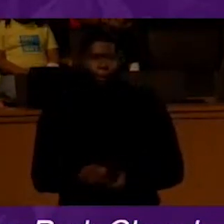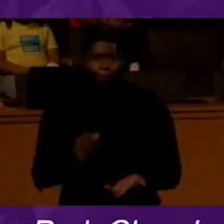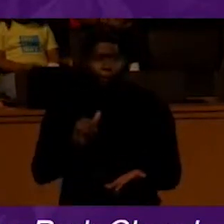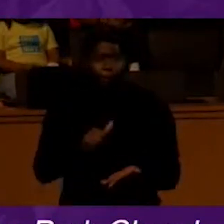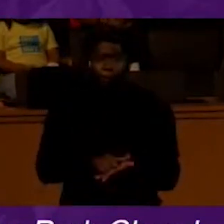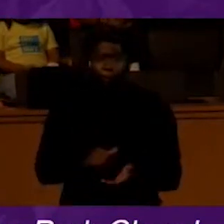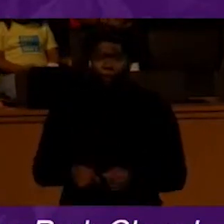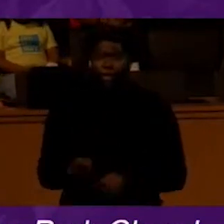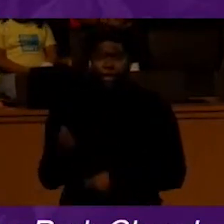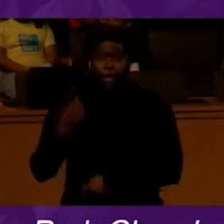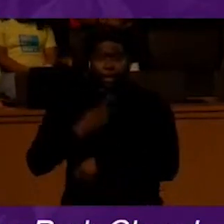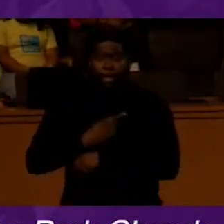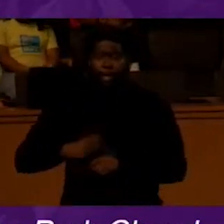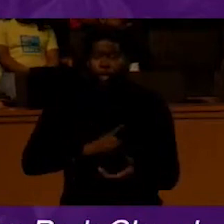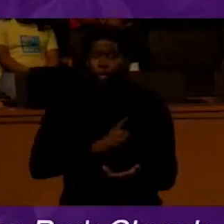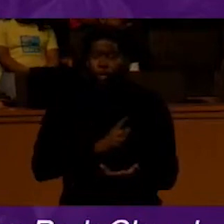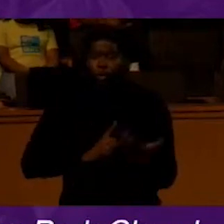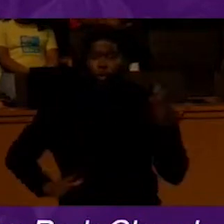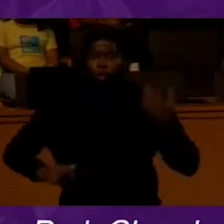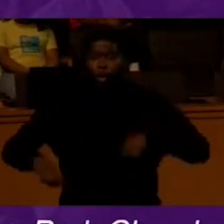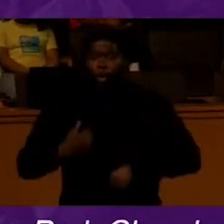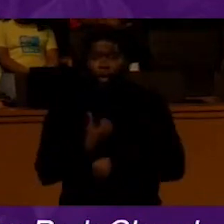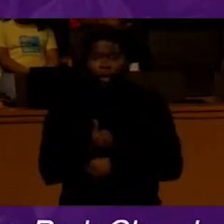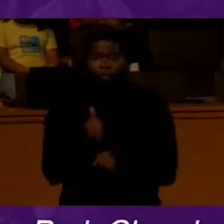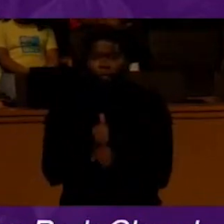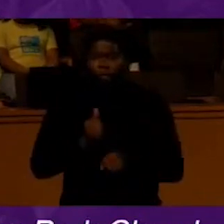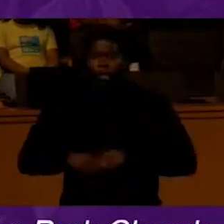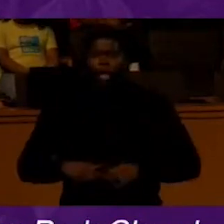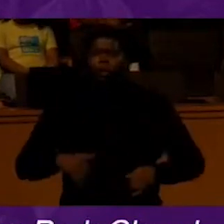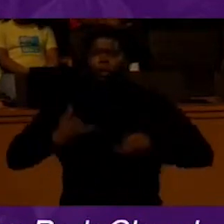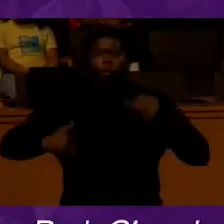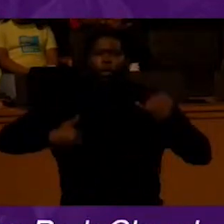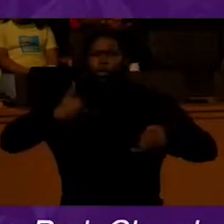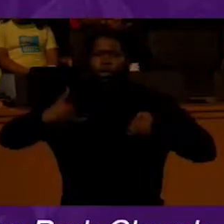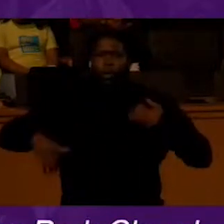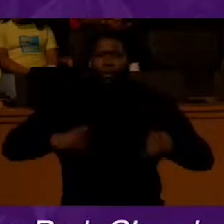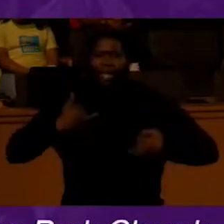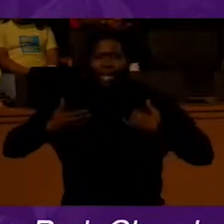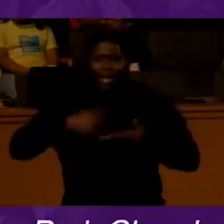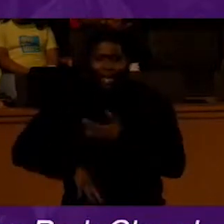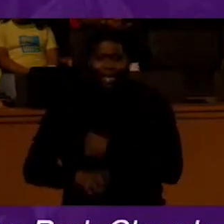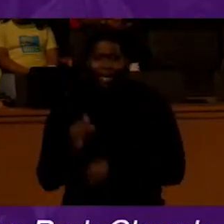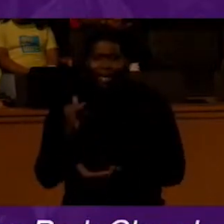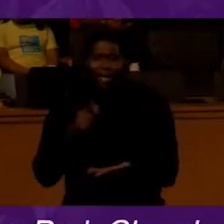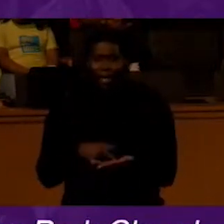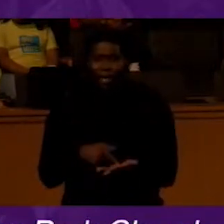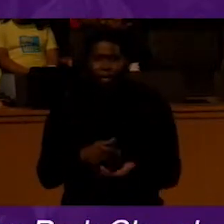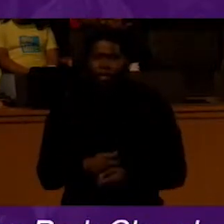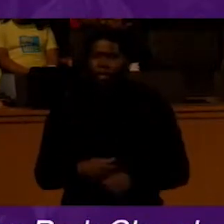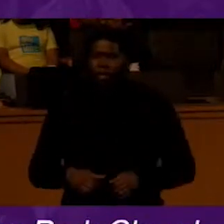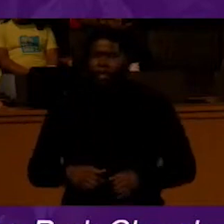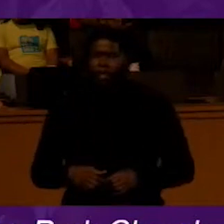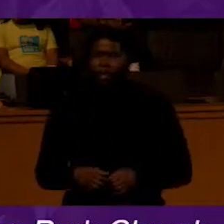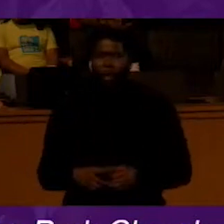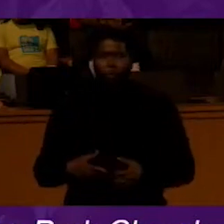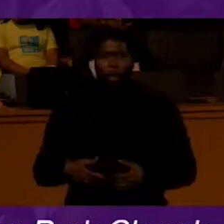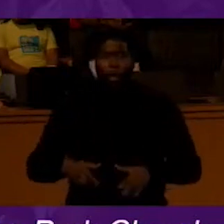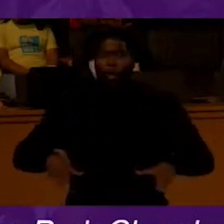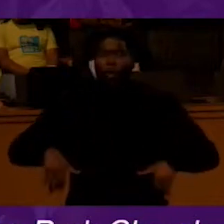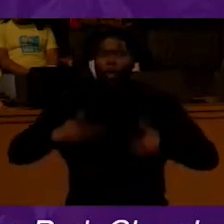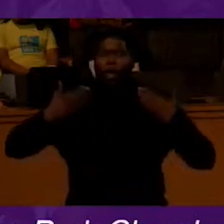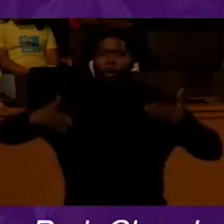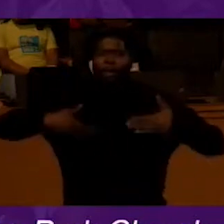Is the day that the Lord has made. I will rejoice and be glad in it. And we are certainly glad to